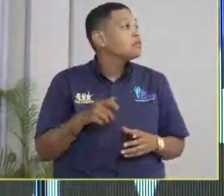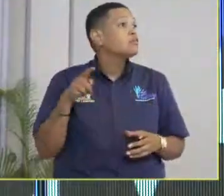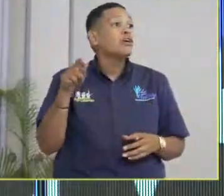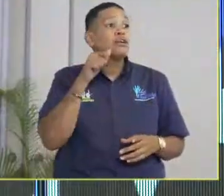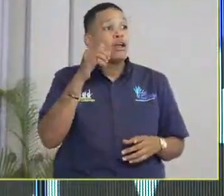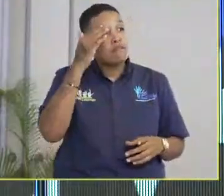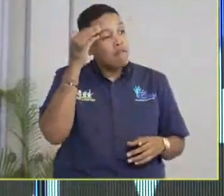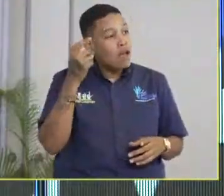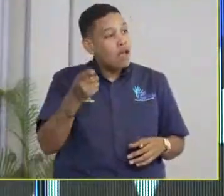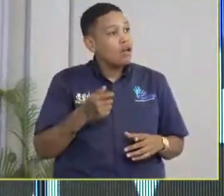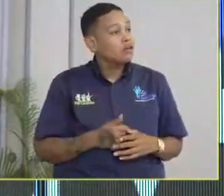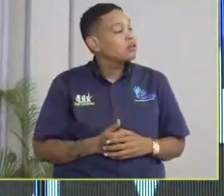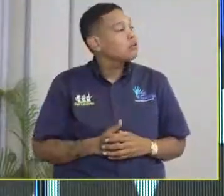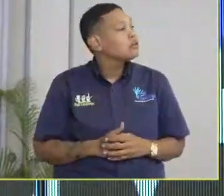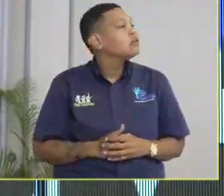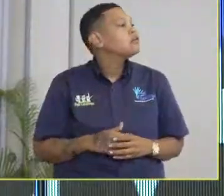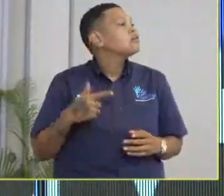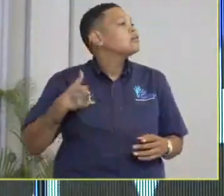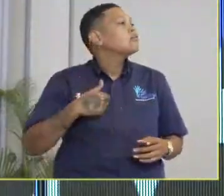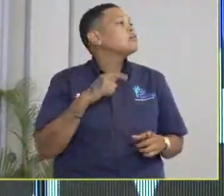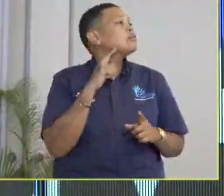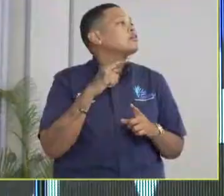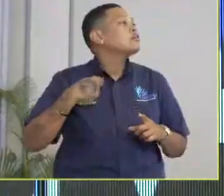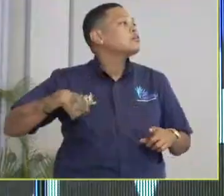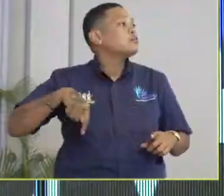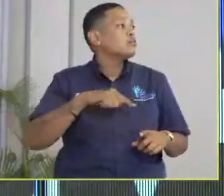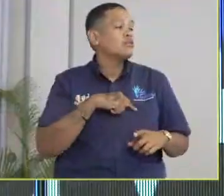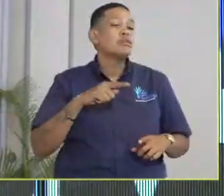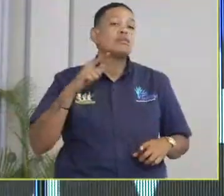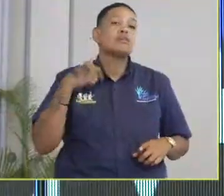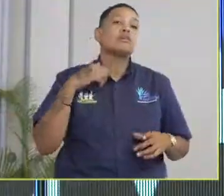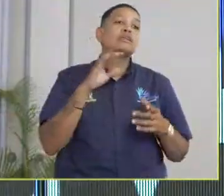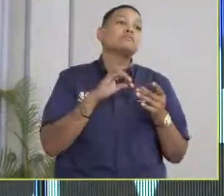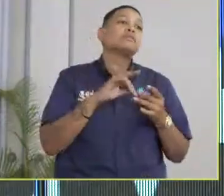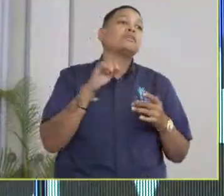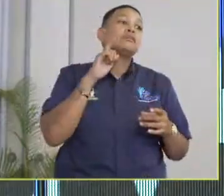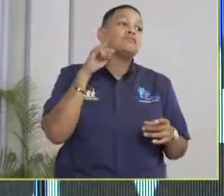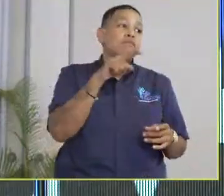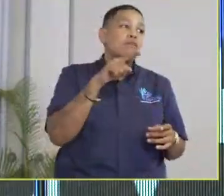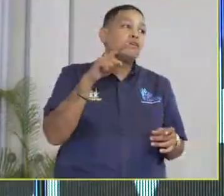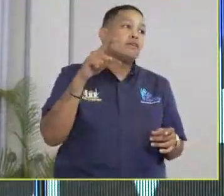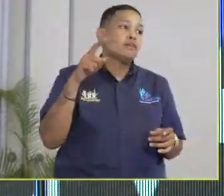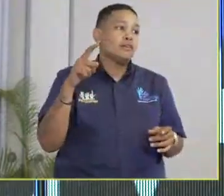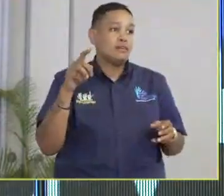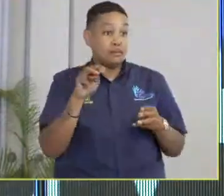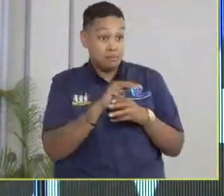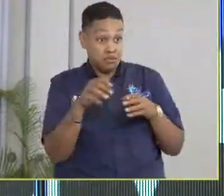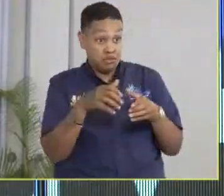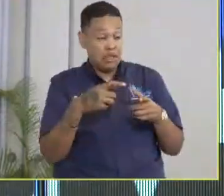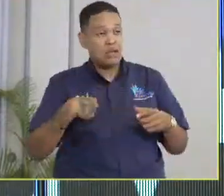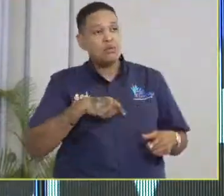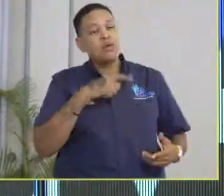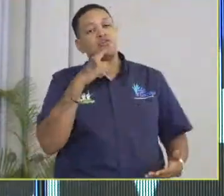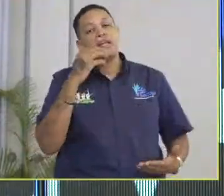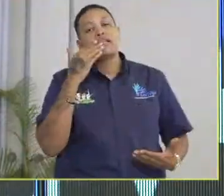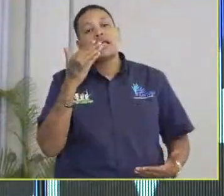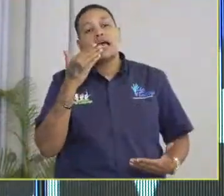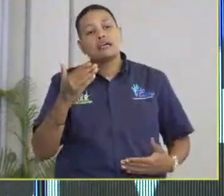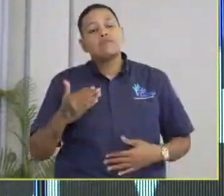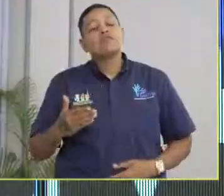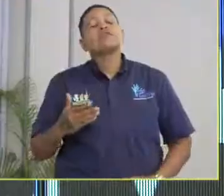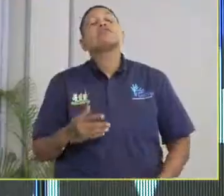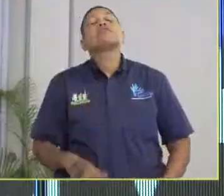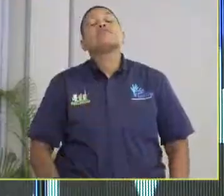not forgotten. We are speaking for Julia now, we are so thankful.